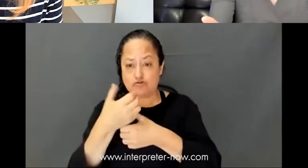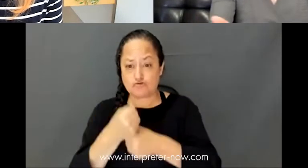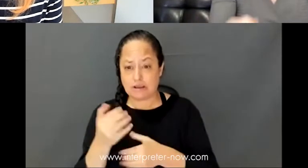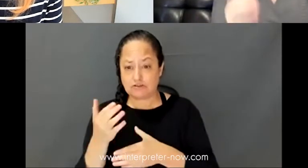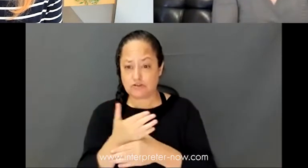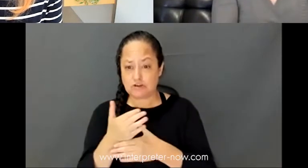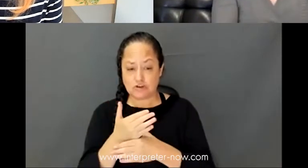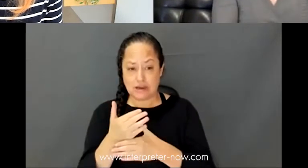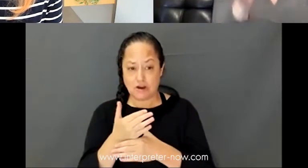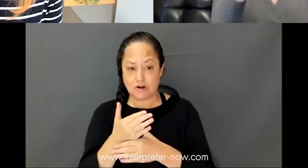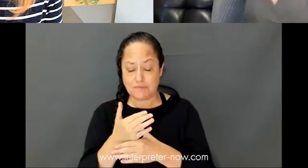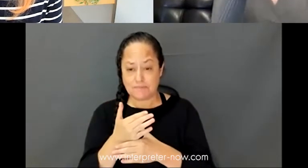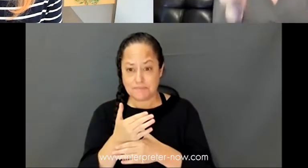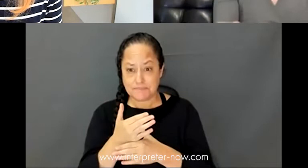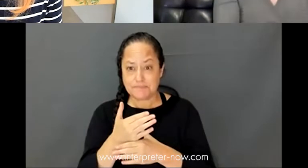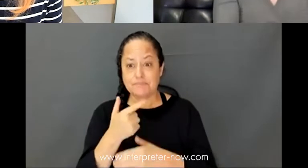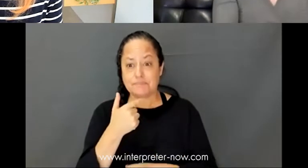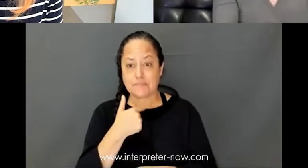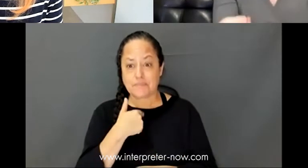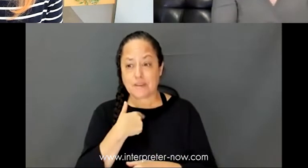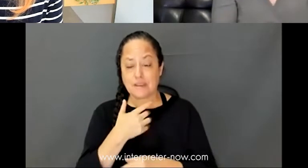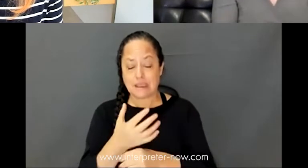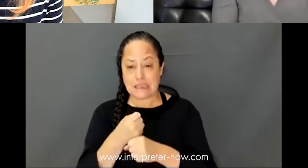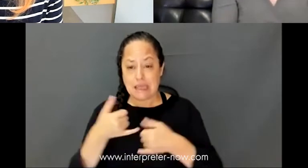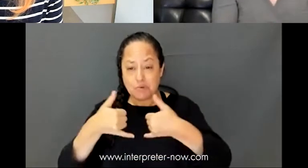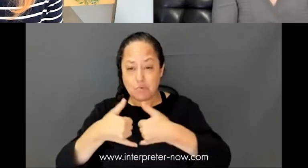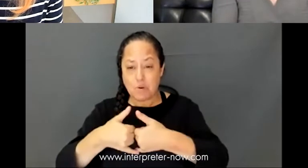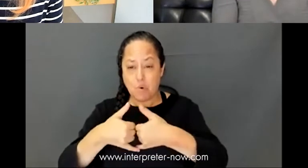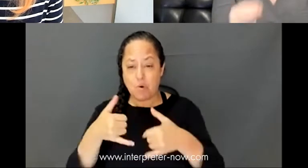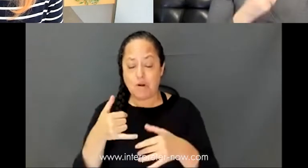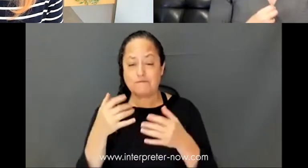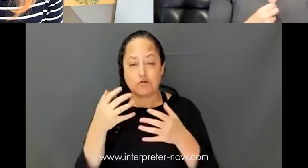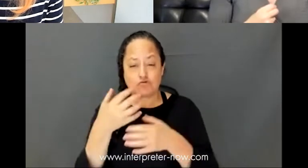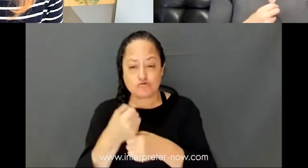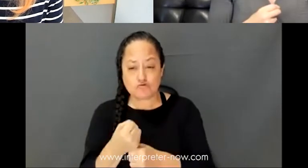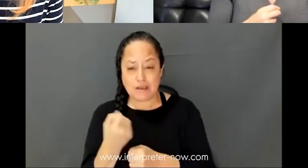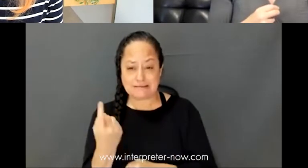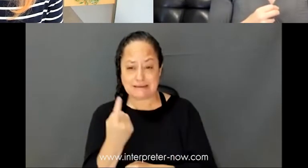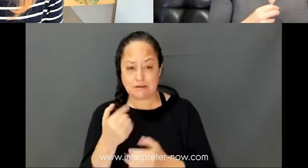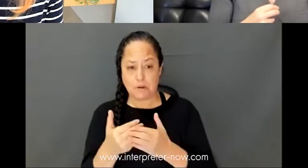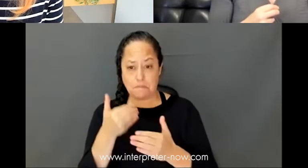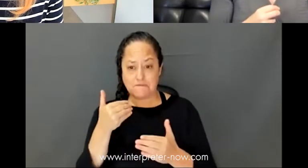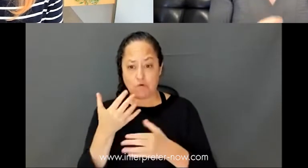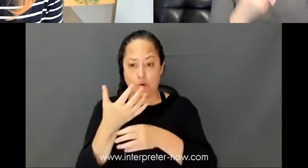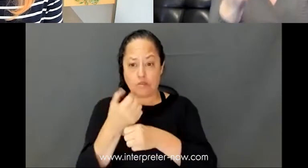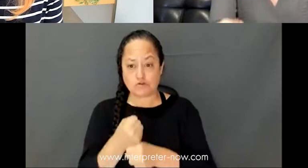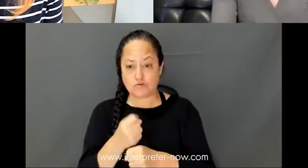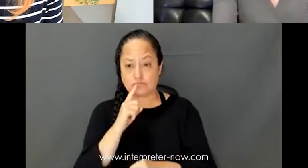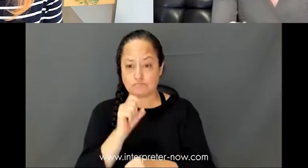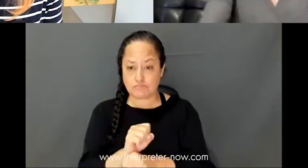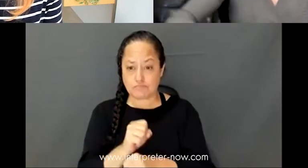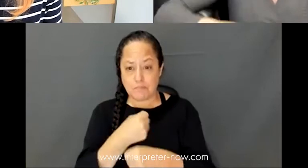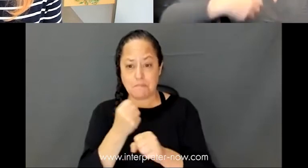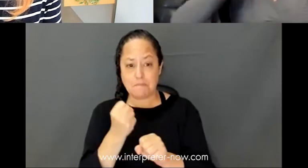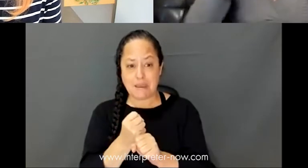effort. And I get the rewards for trusting someone before the trust is paid off. So when someone's